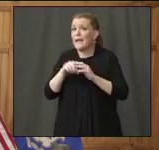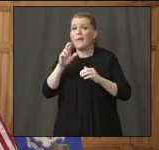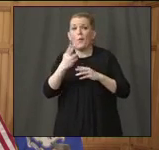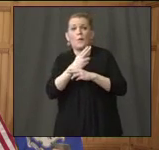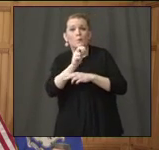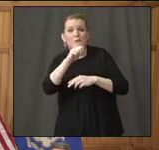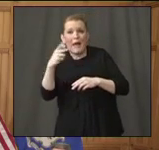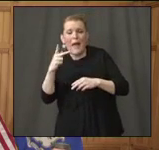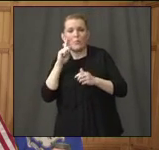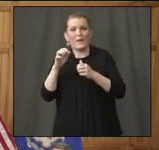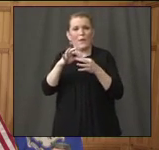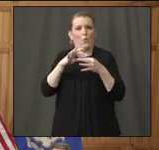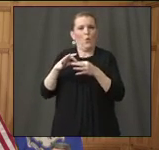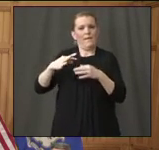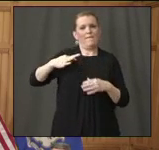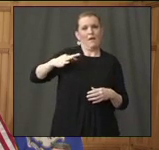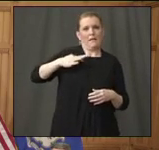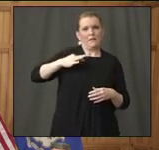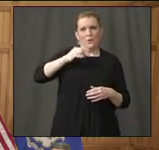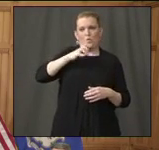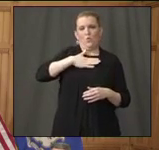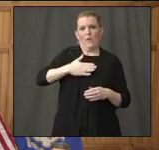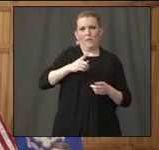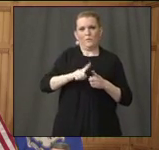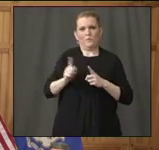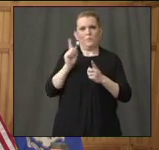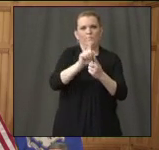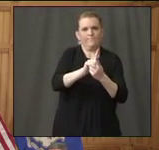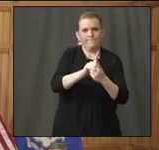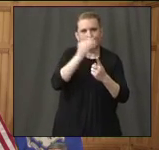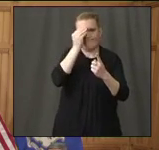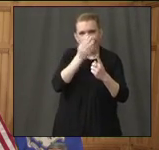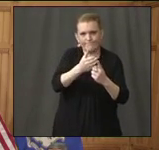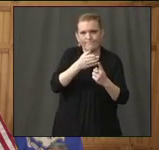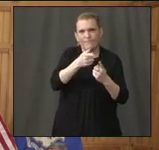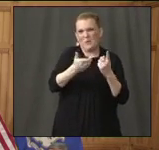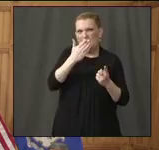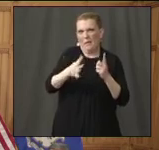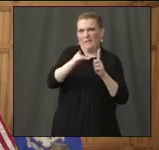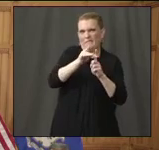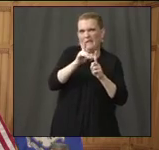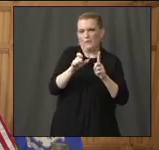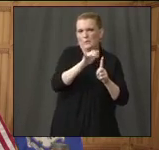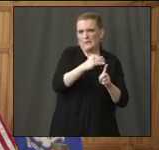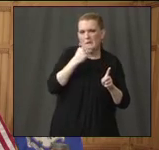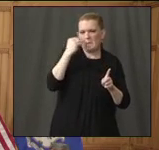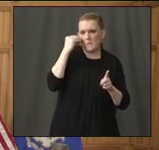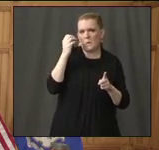the state might have to provide as part of the tri-state effort.